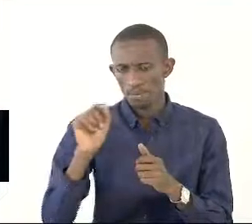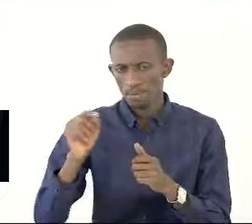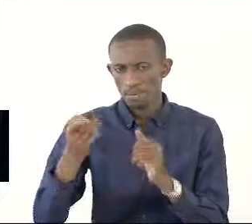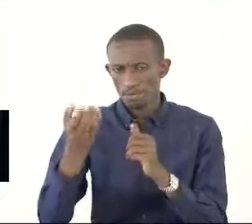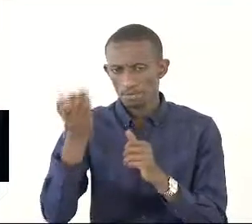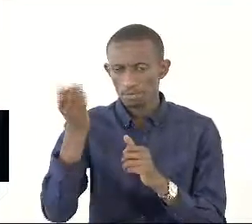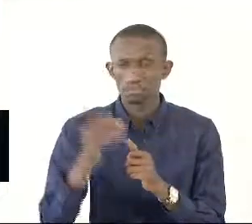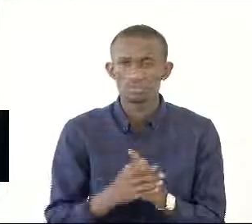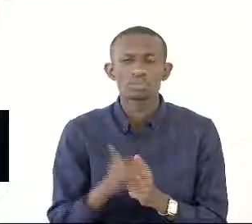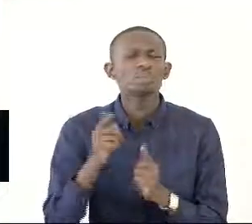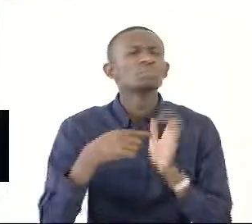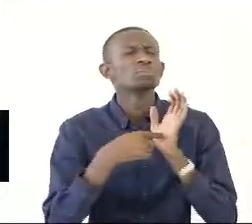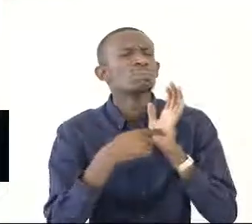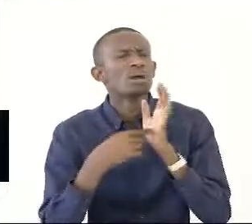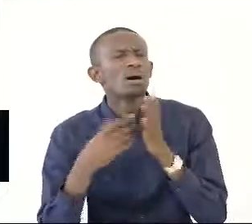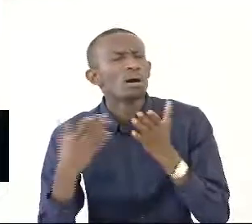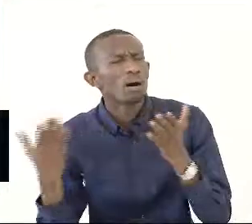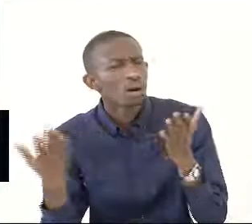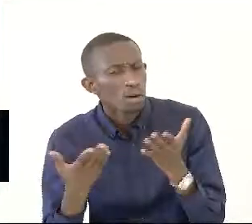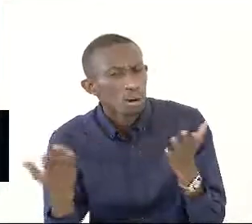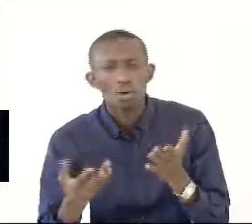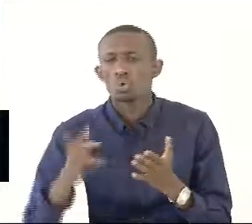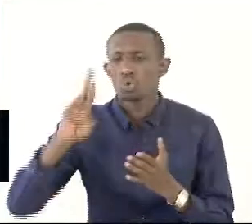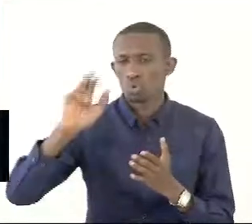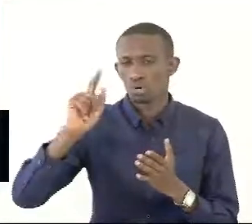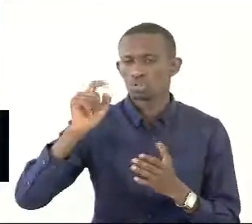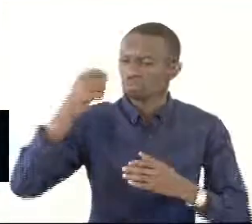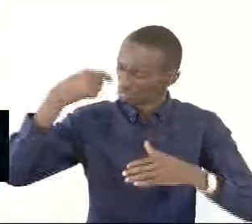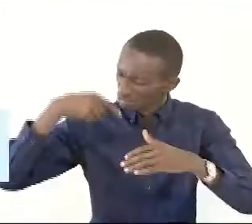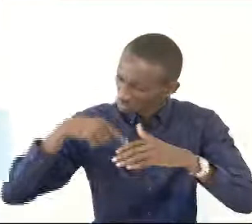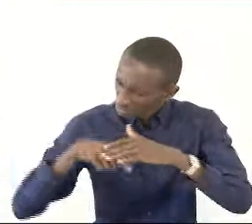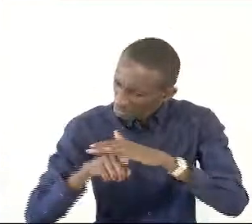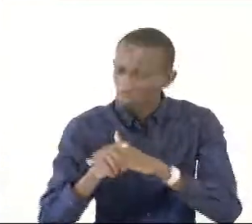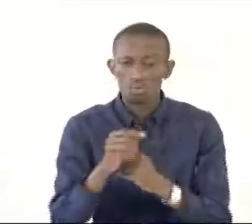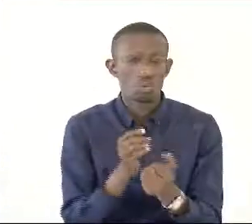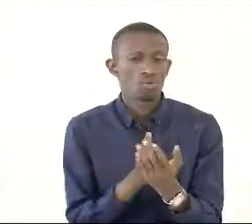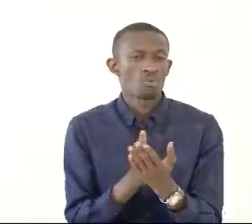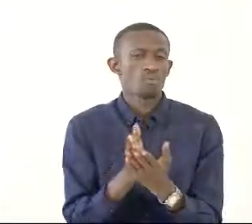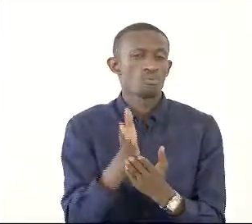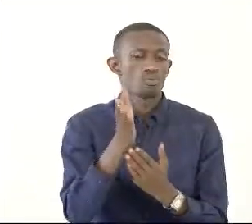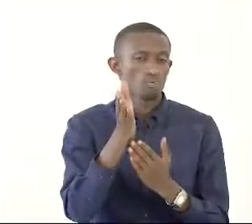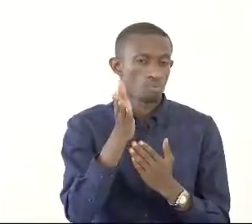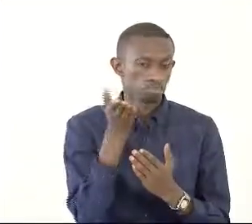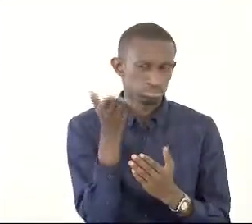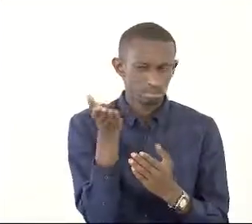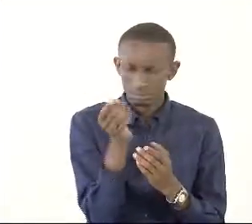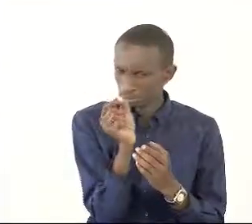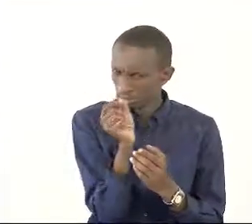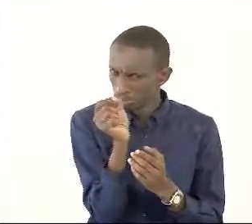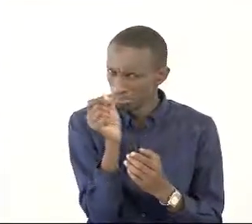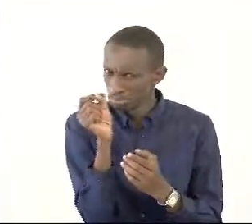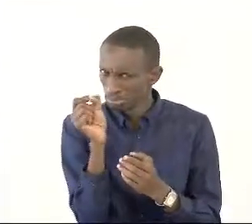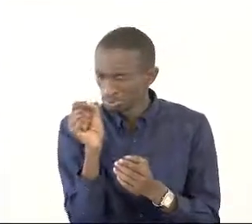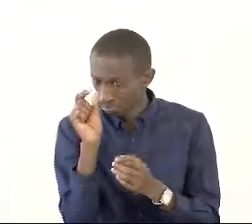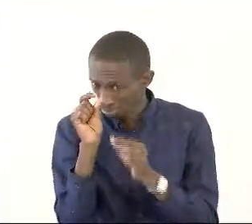showing how the radiation will enter through the window, through this thin window. And